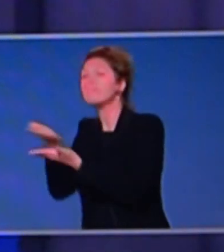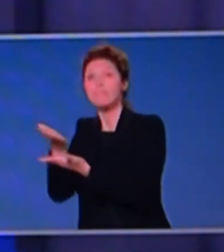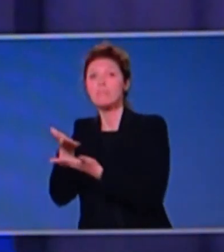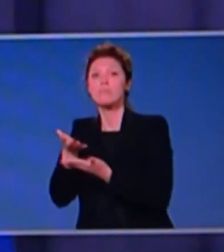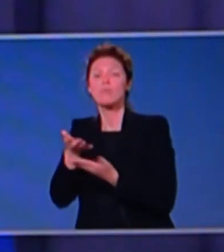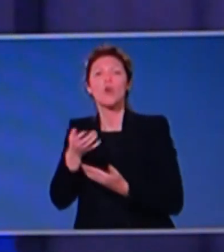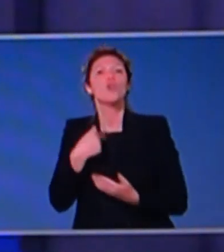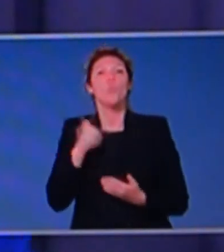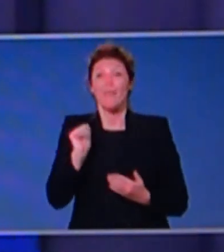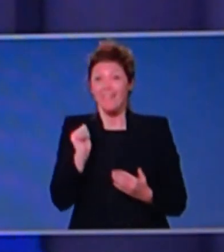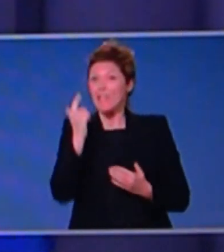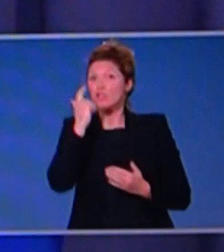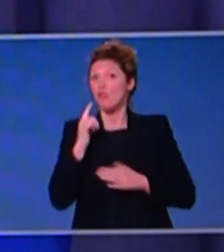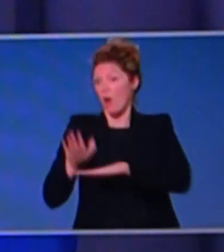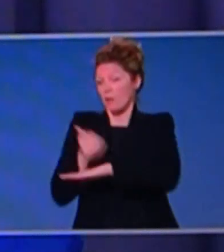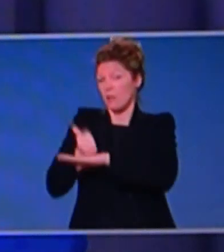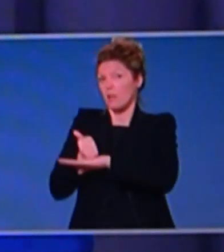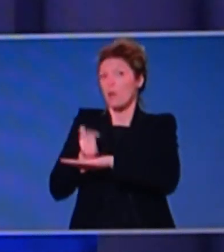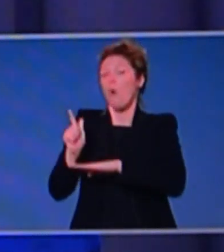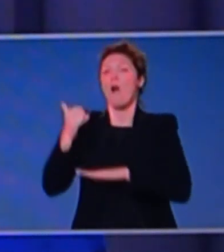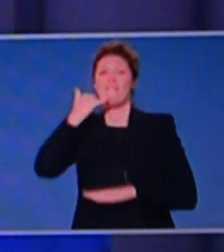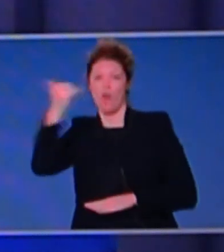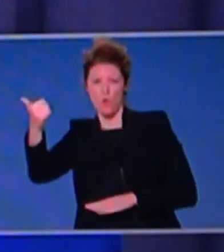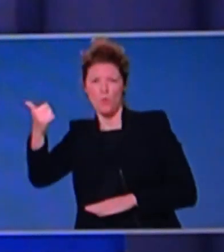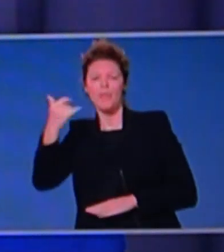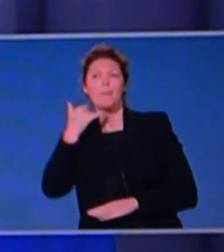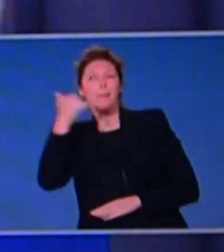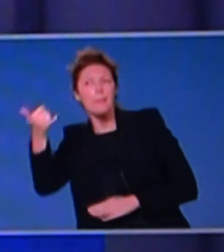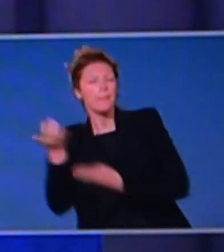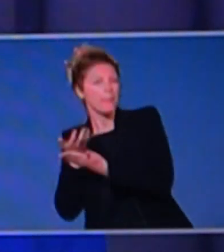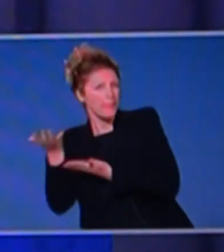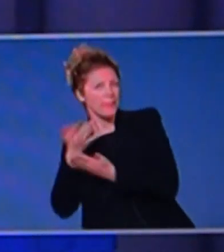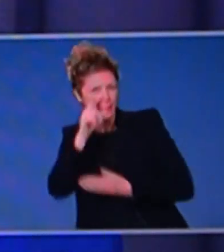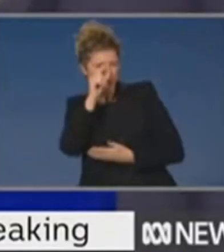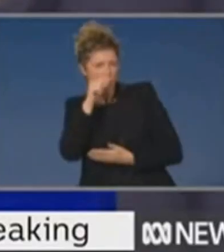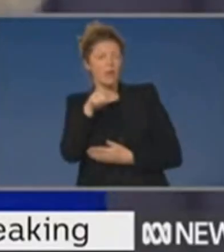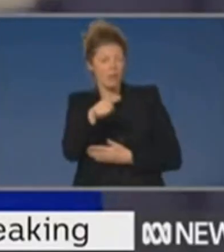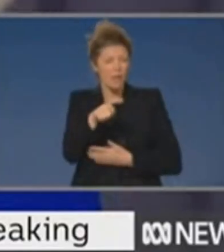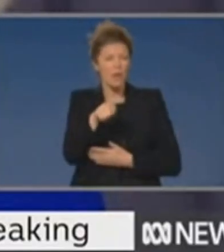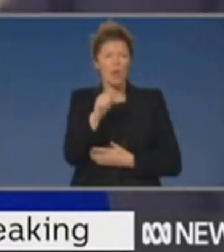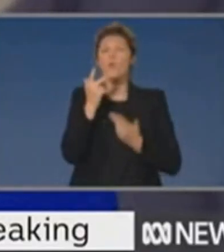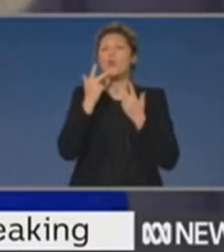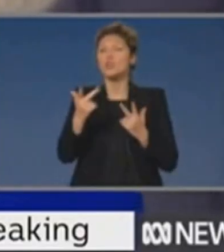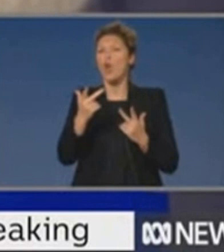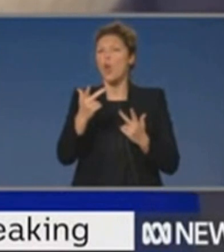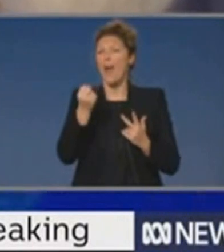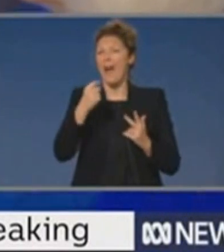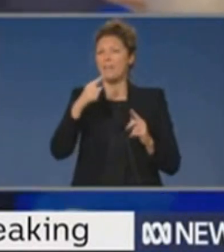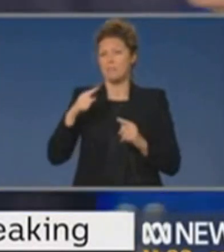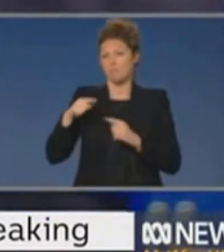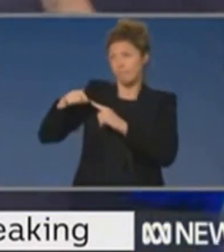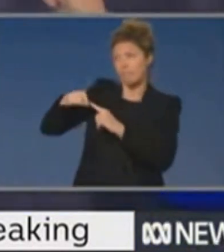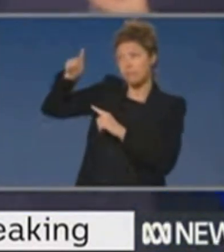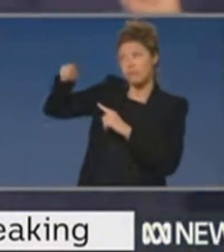pivot to telehealth, and it's incredibly important that we look at the increased use. If I can show you on this graph, the